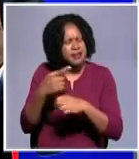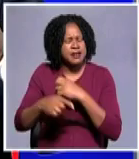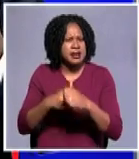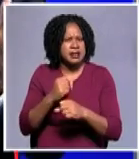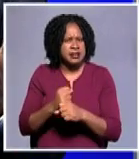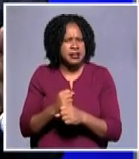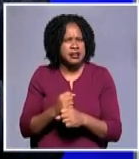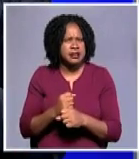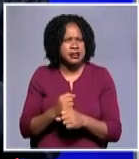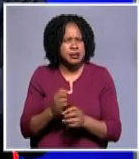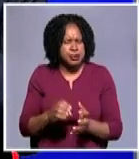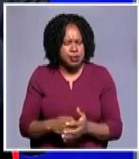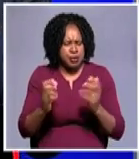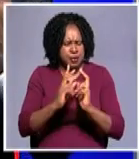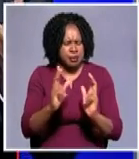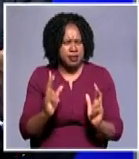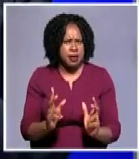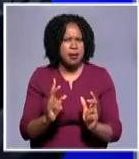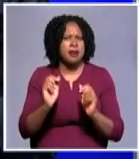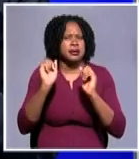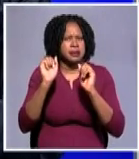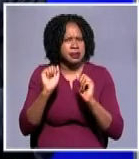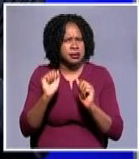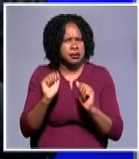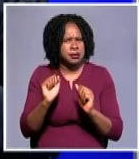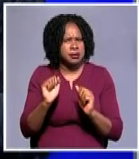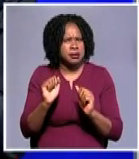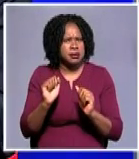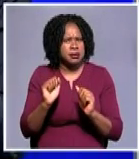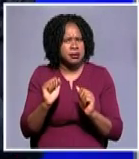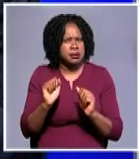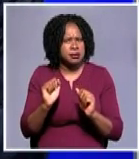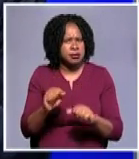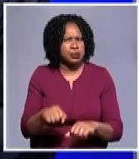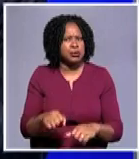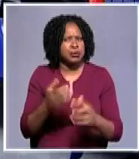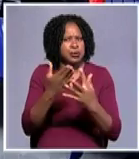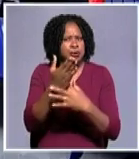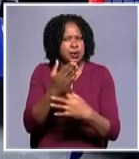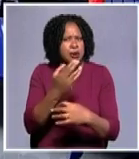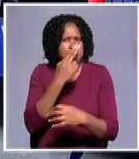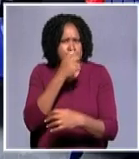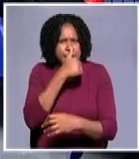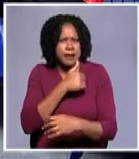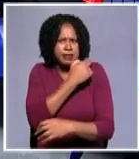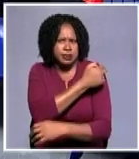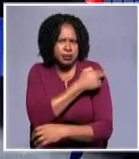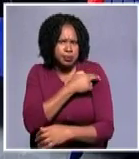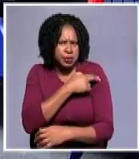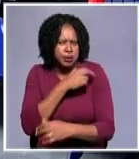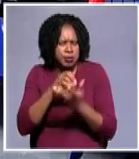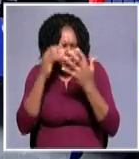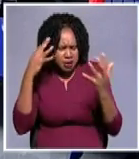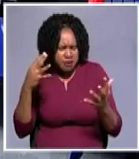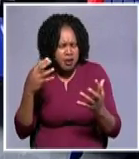for the poor to take care of their health needs, you know, free of charge. And this is one way of